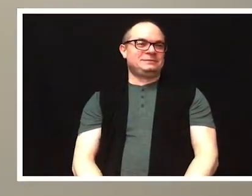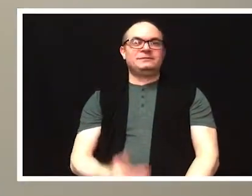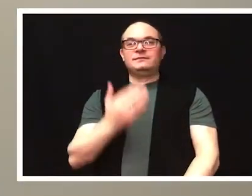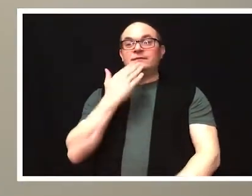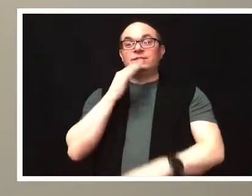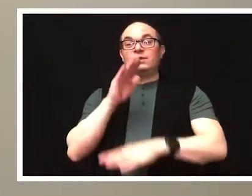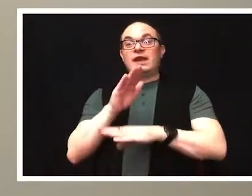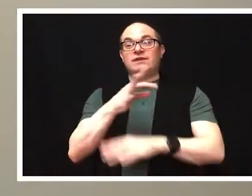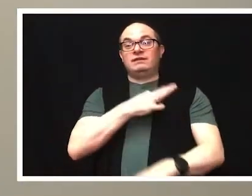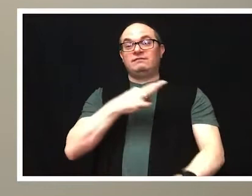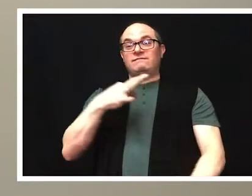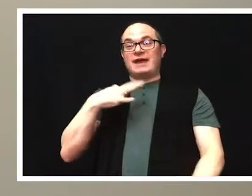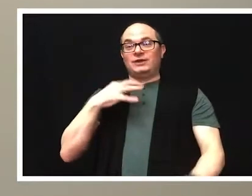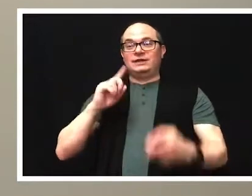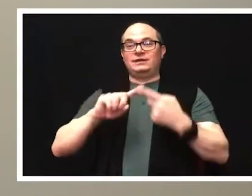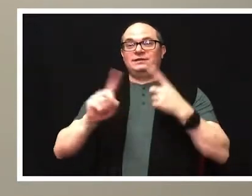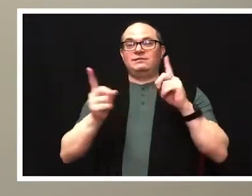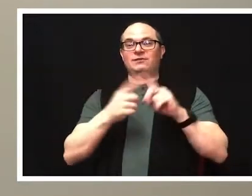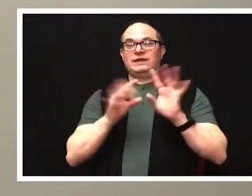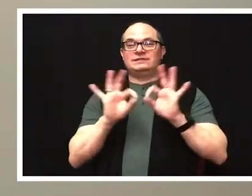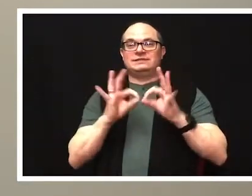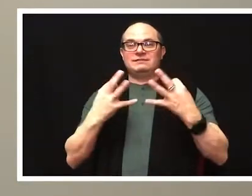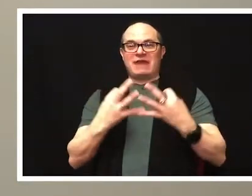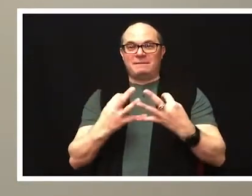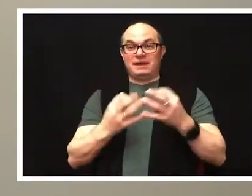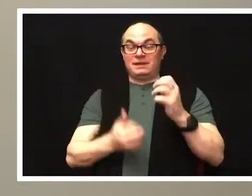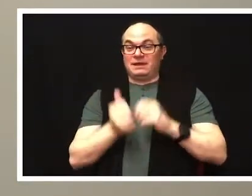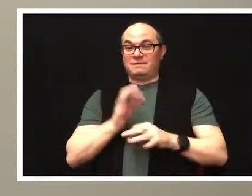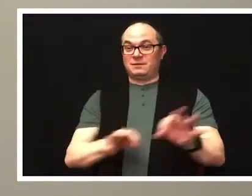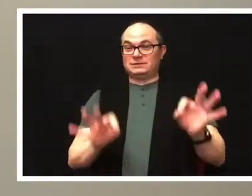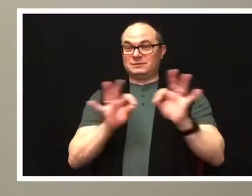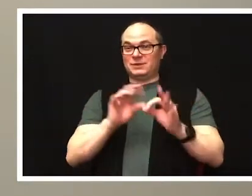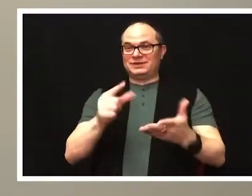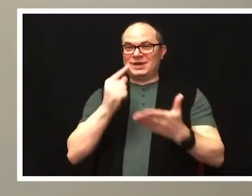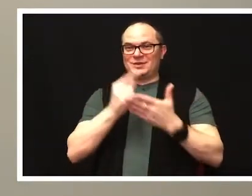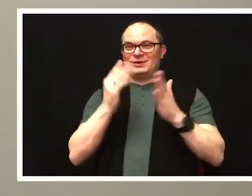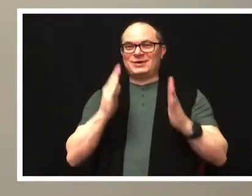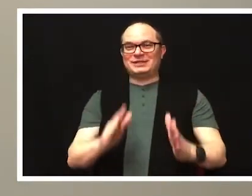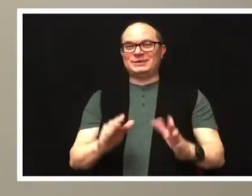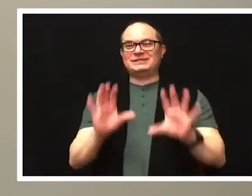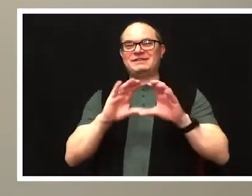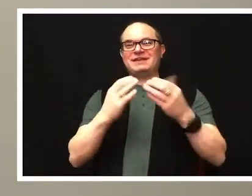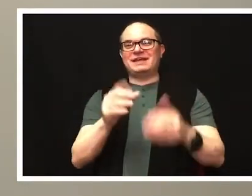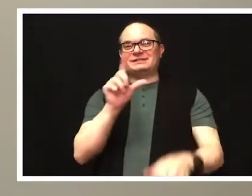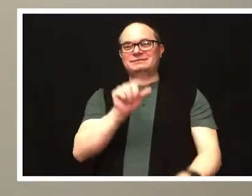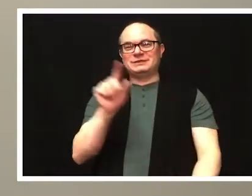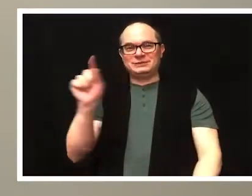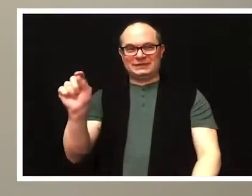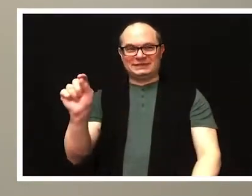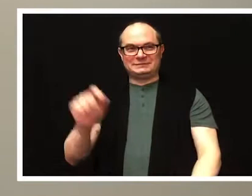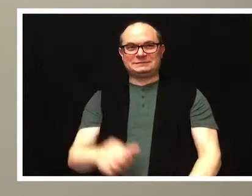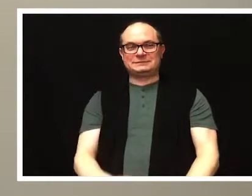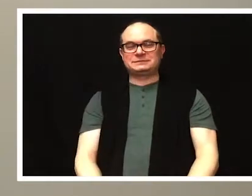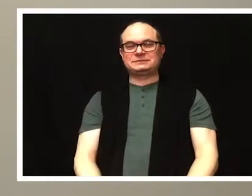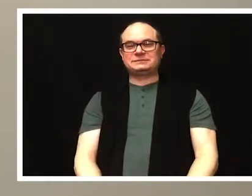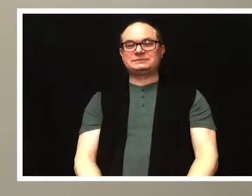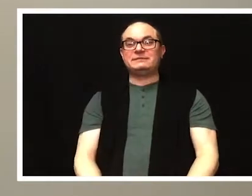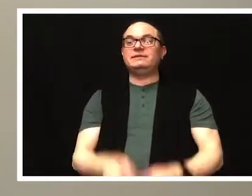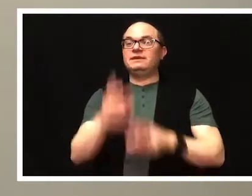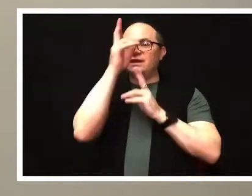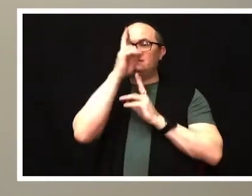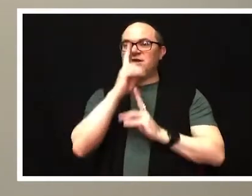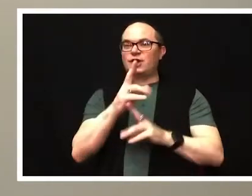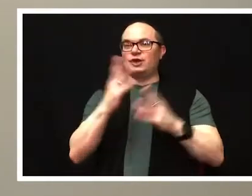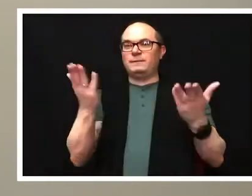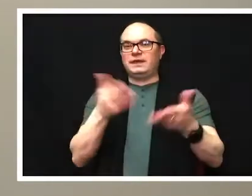Good evening, faculty, friends, family, and most importantly, the graduates of the class of 2020. It is